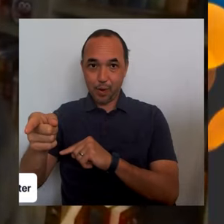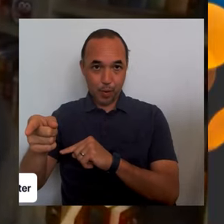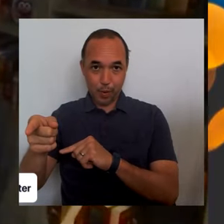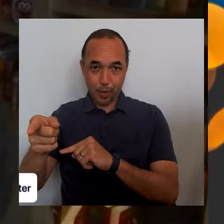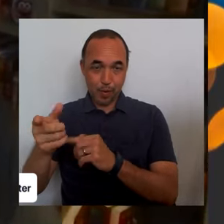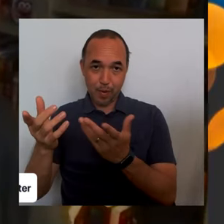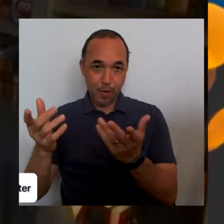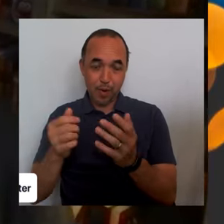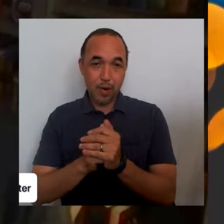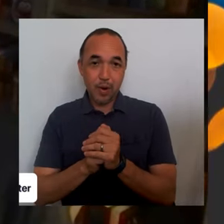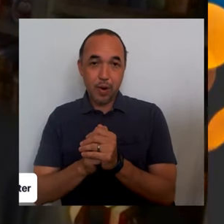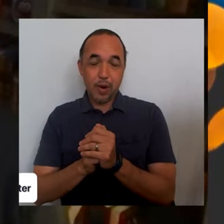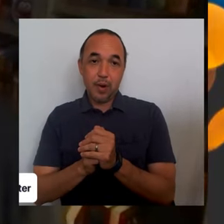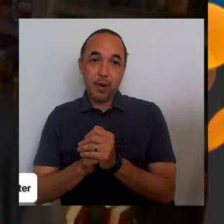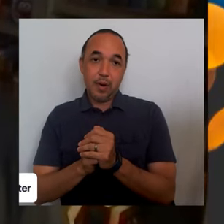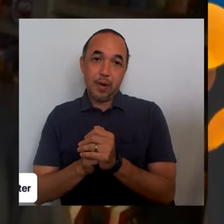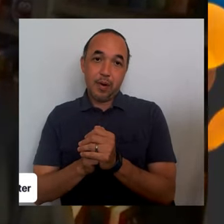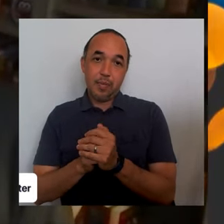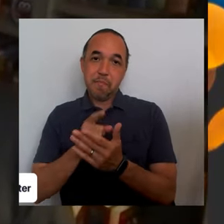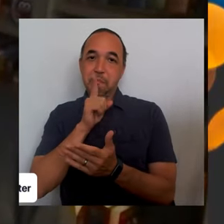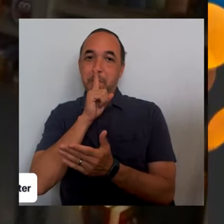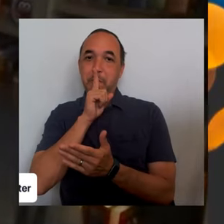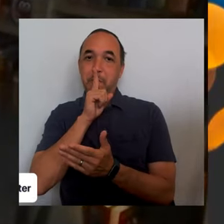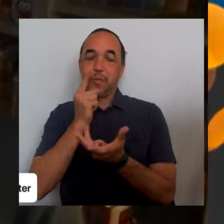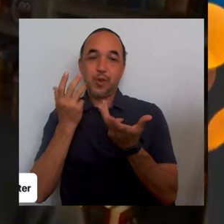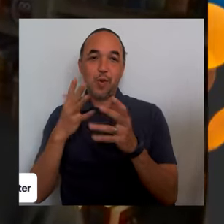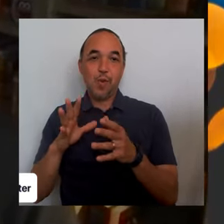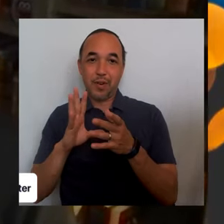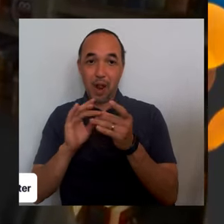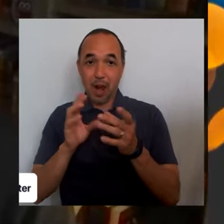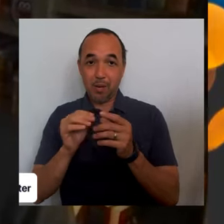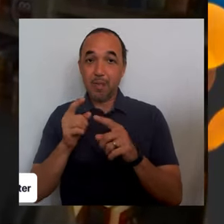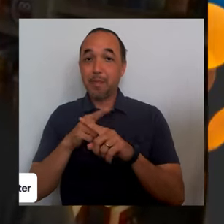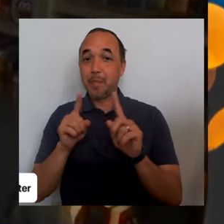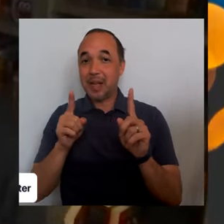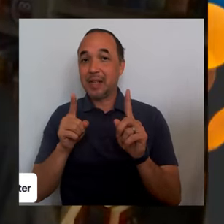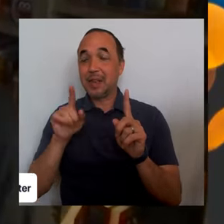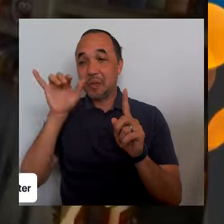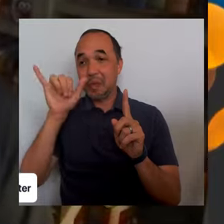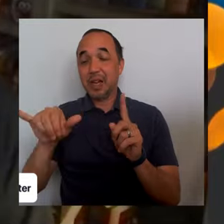of, I don't want to give away too much, but possibly who's haunting the land.